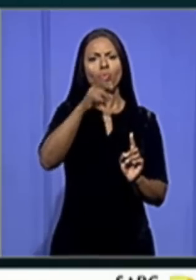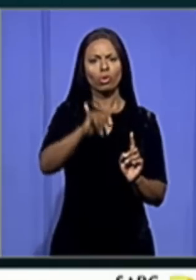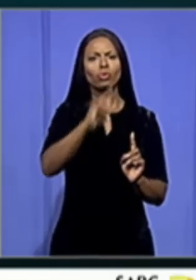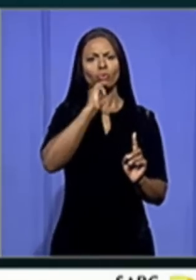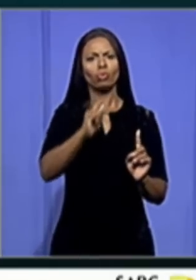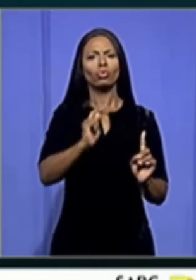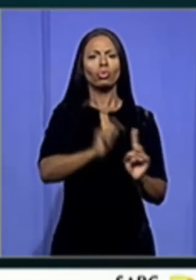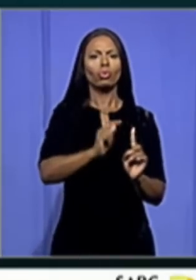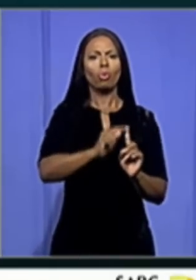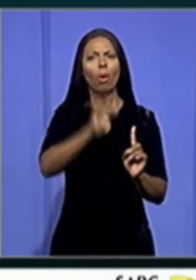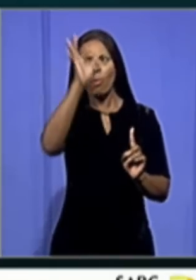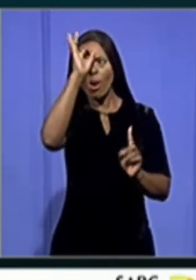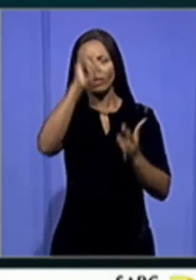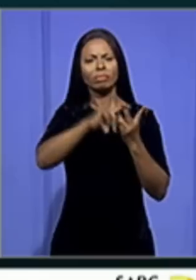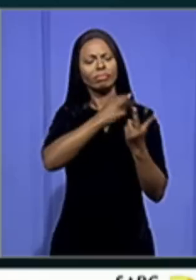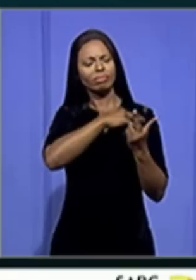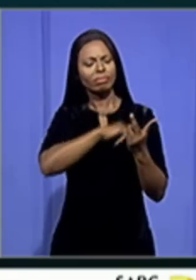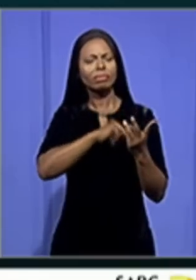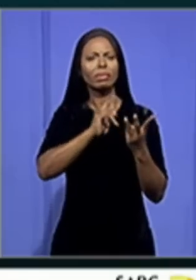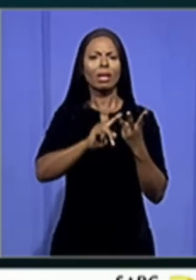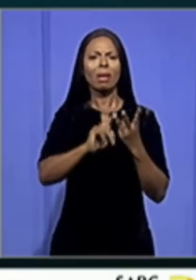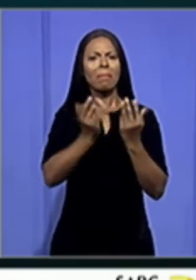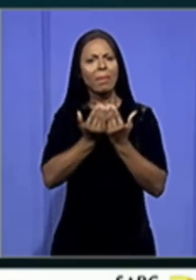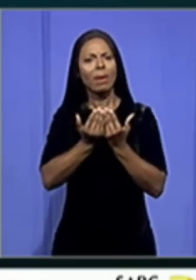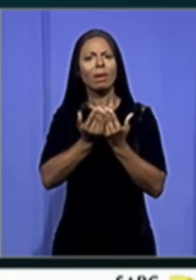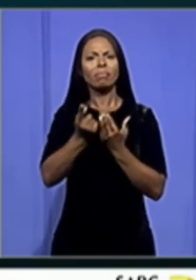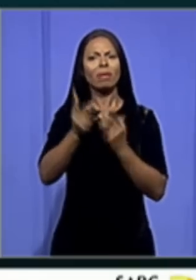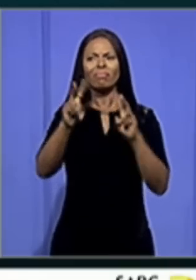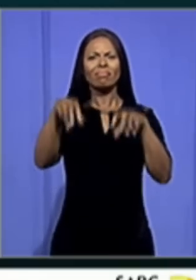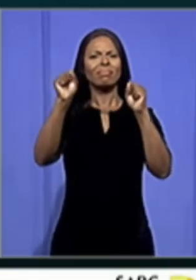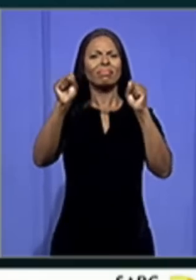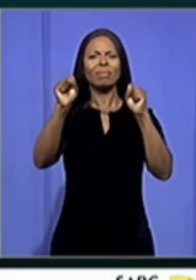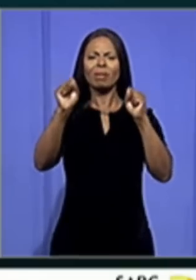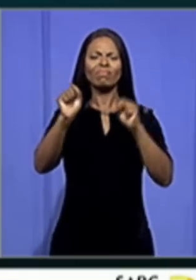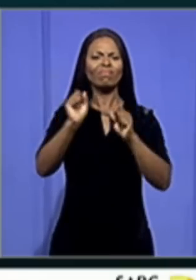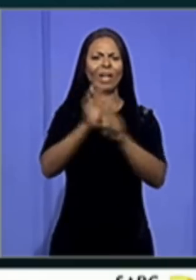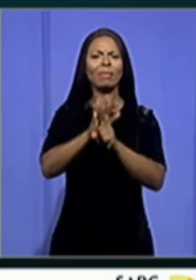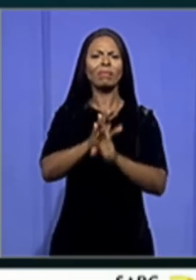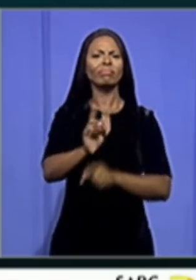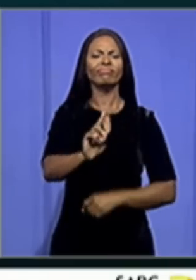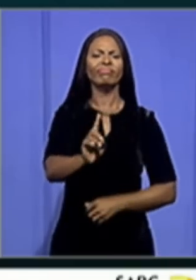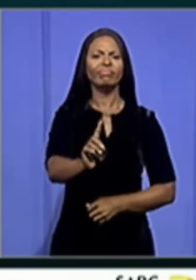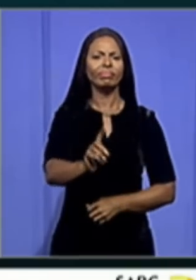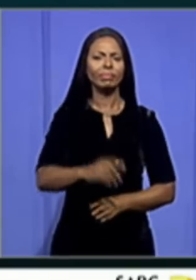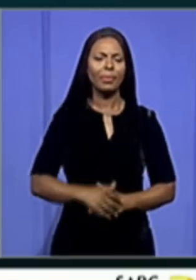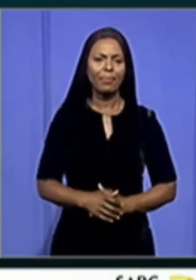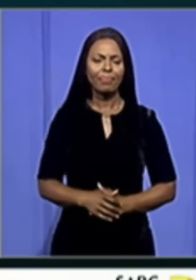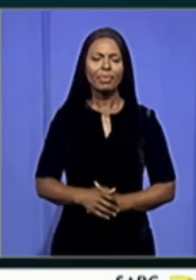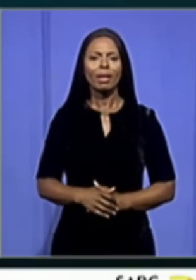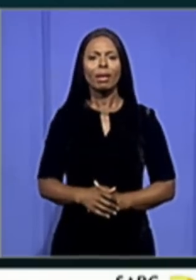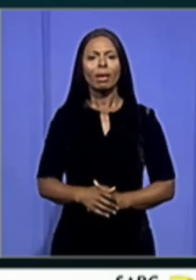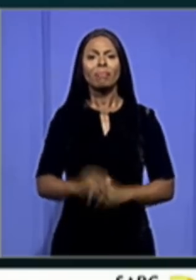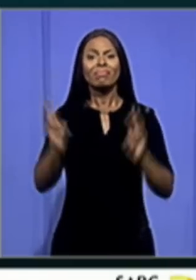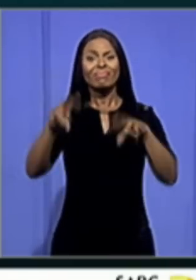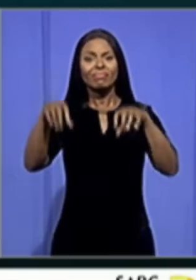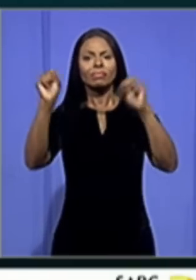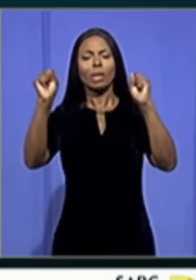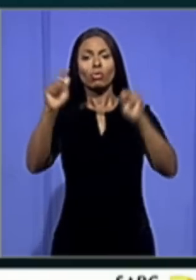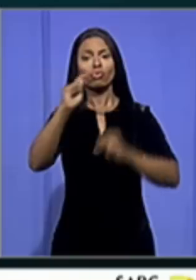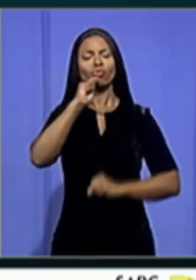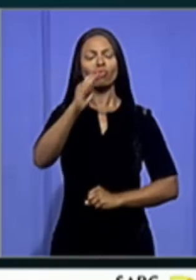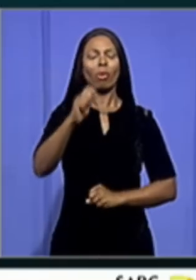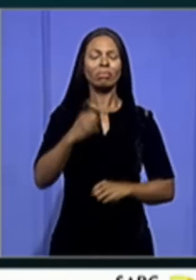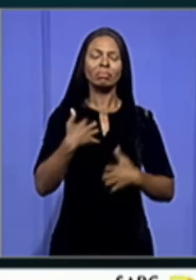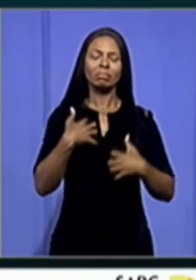tša sephodisa go akaretšwa le maokelo ga ba tshwanela go kgaolelwa mohlagase. Kgaotšo ya mohlagase nnete ke